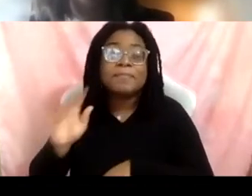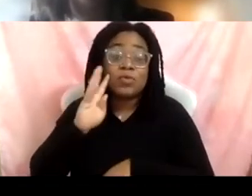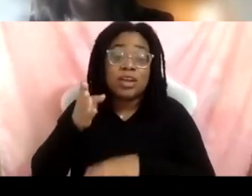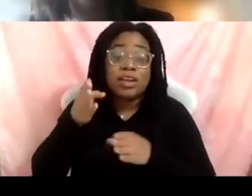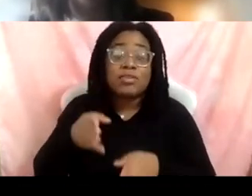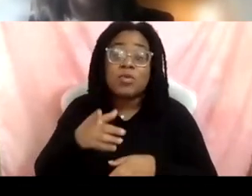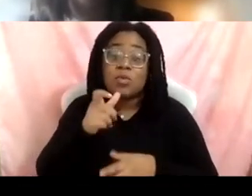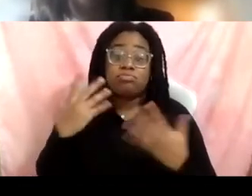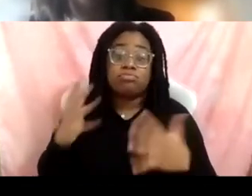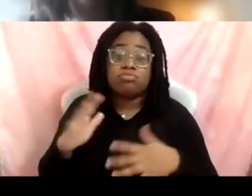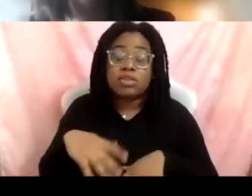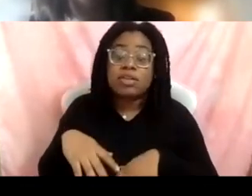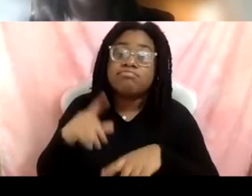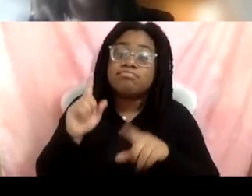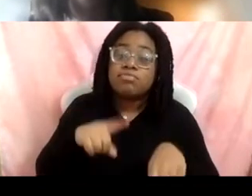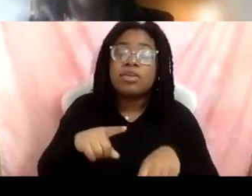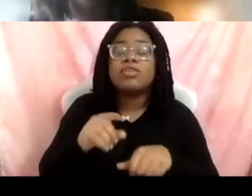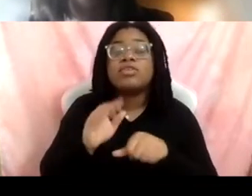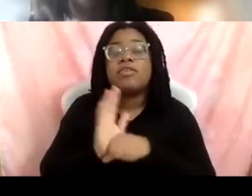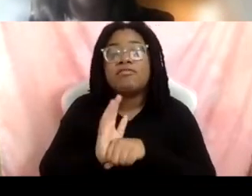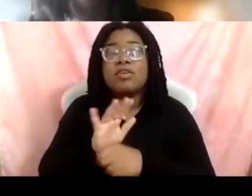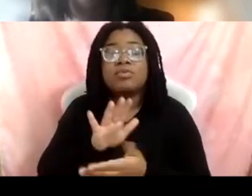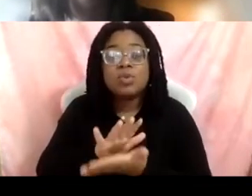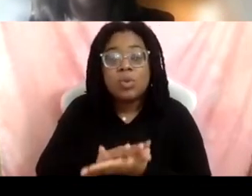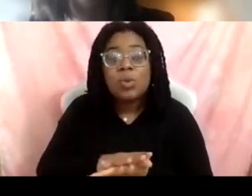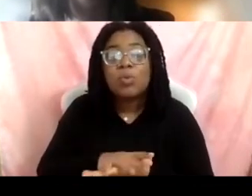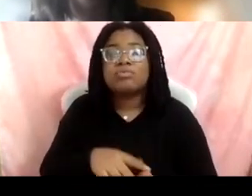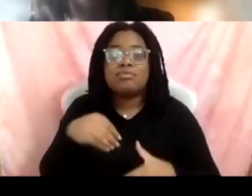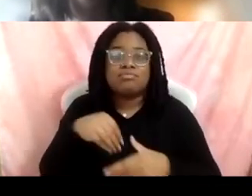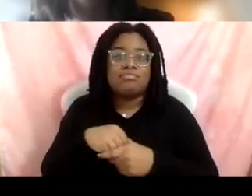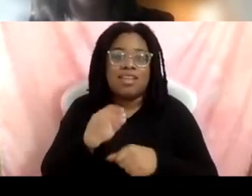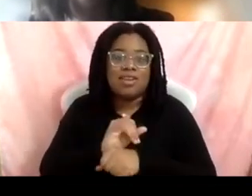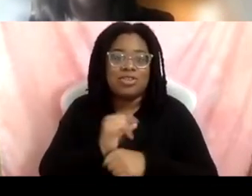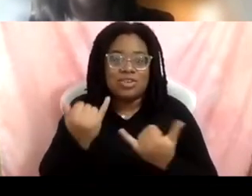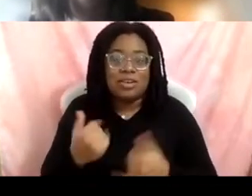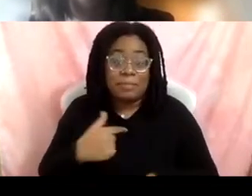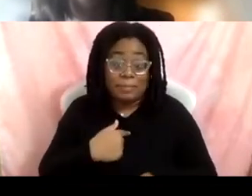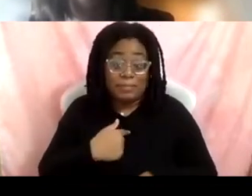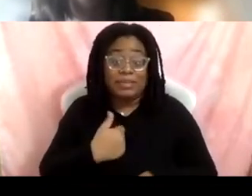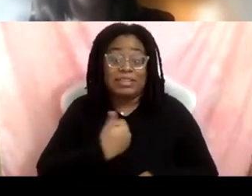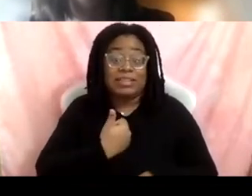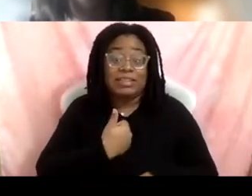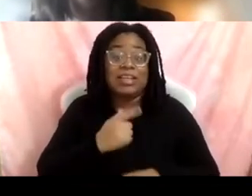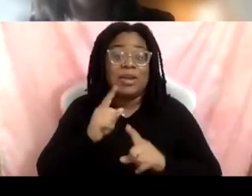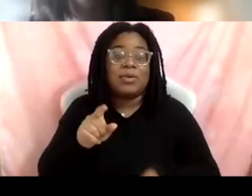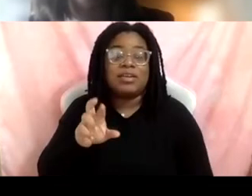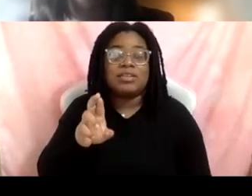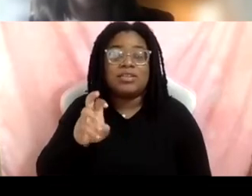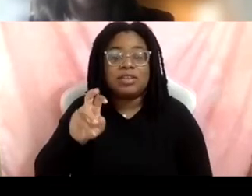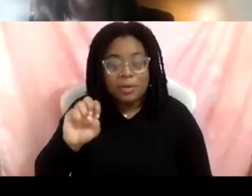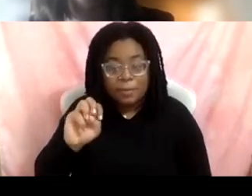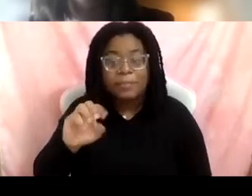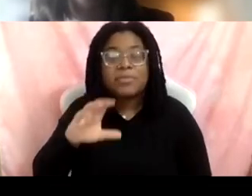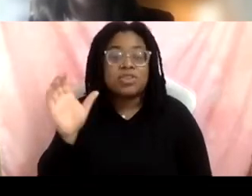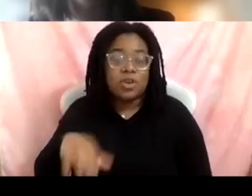attended film schools and are currently working in the industry in various capacities. I myself attended the Harold Ramis Film School at Second City,